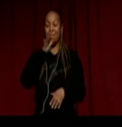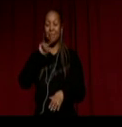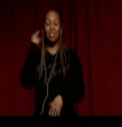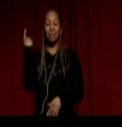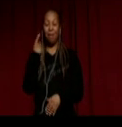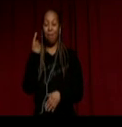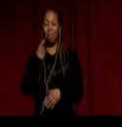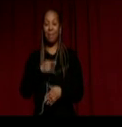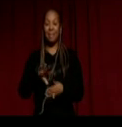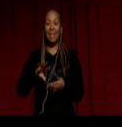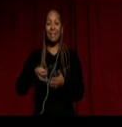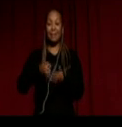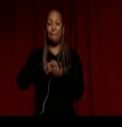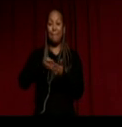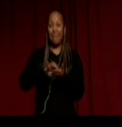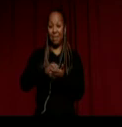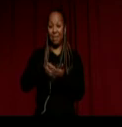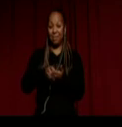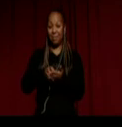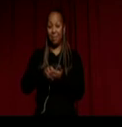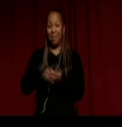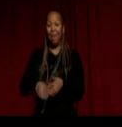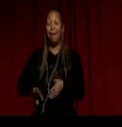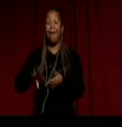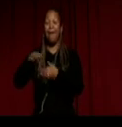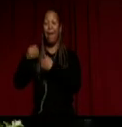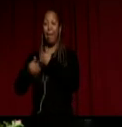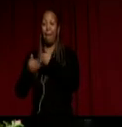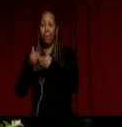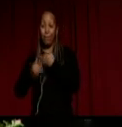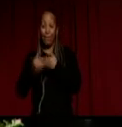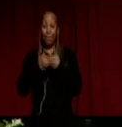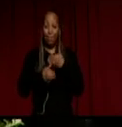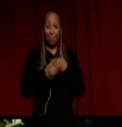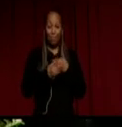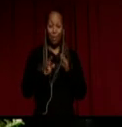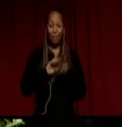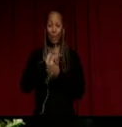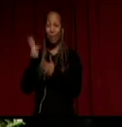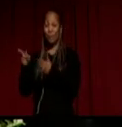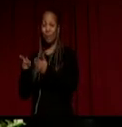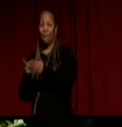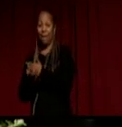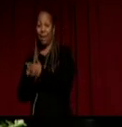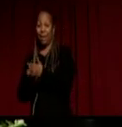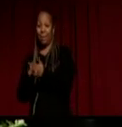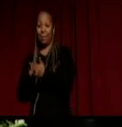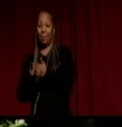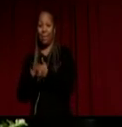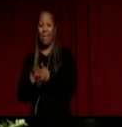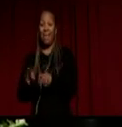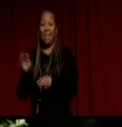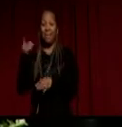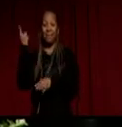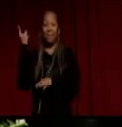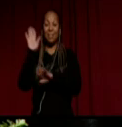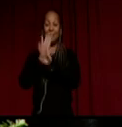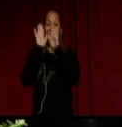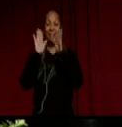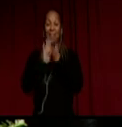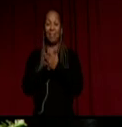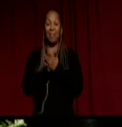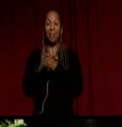the stove and some cornbread. You know what I mean? Mm-hmm. So we need to go back to some of those, as you had one Sunday when you